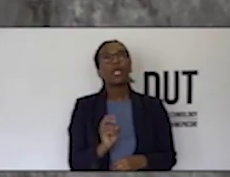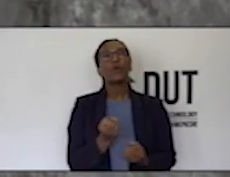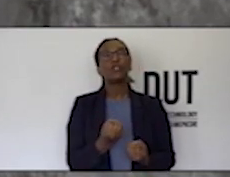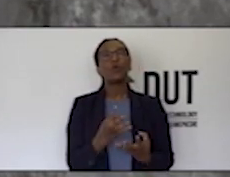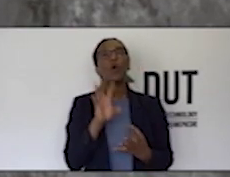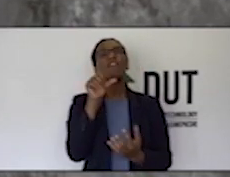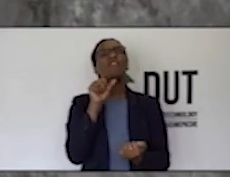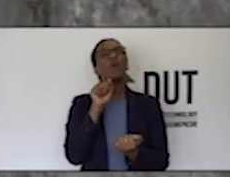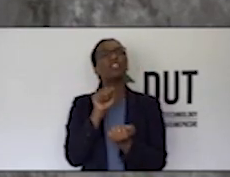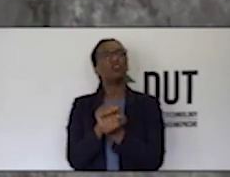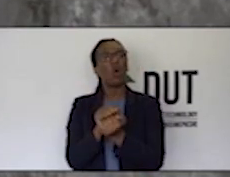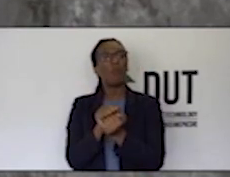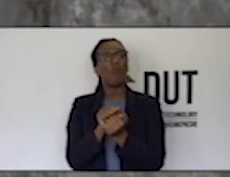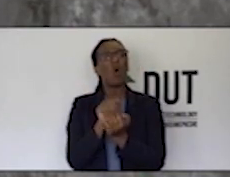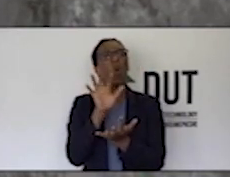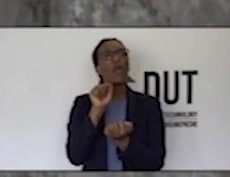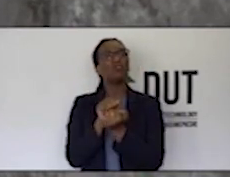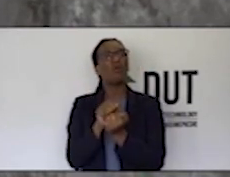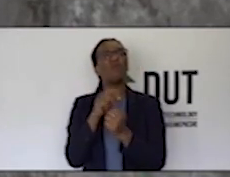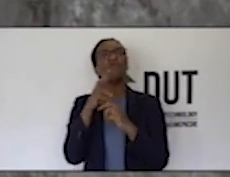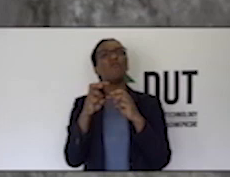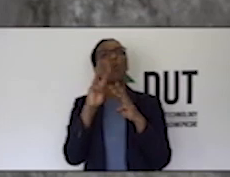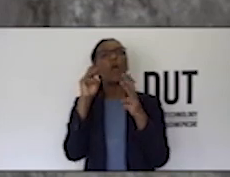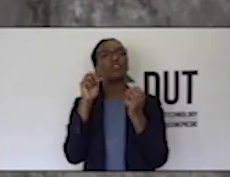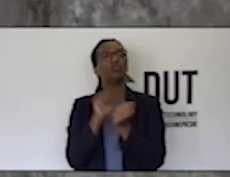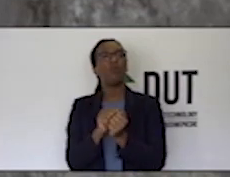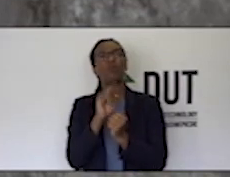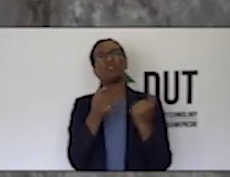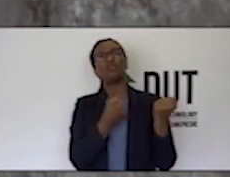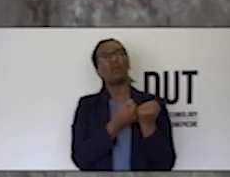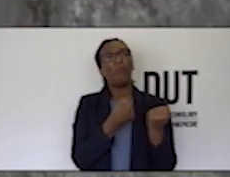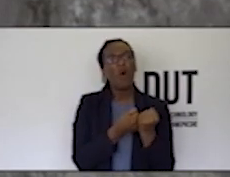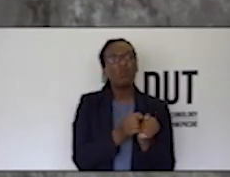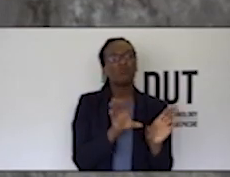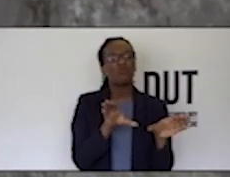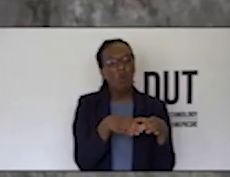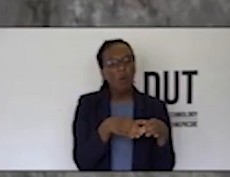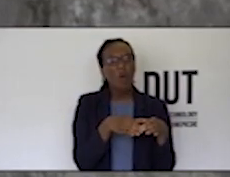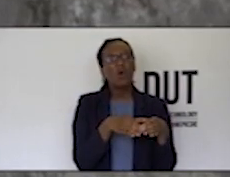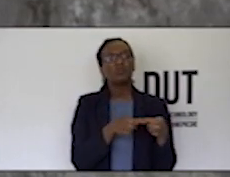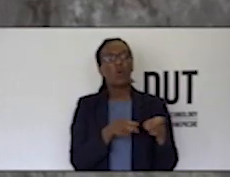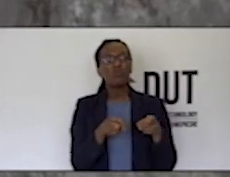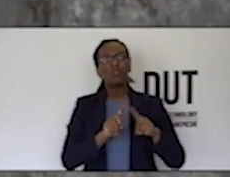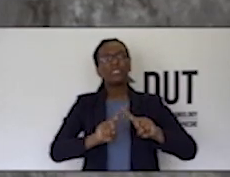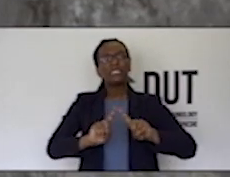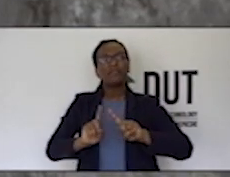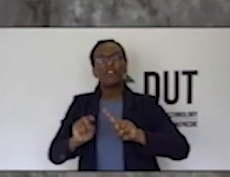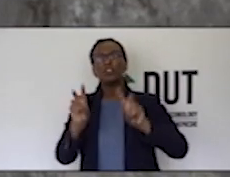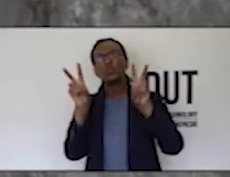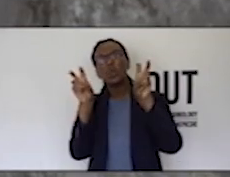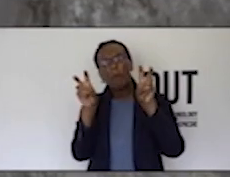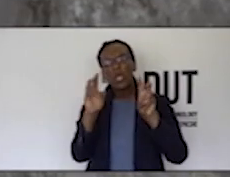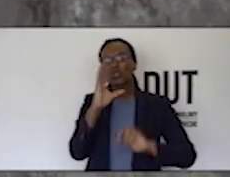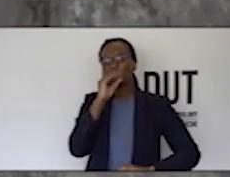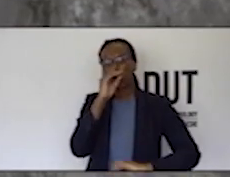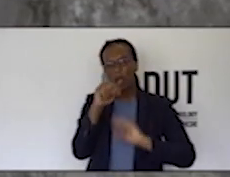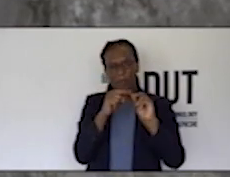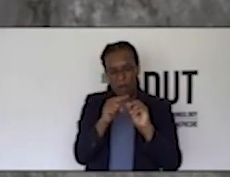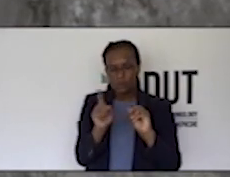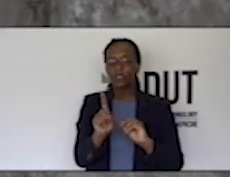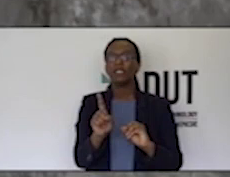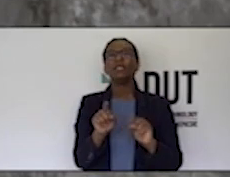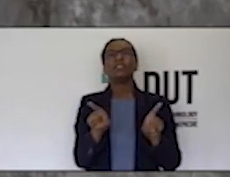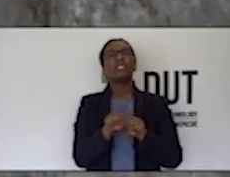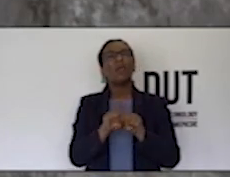with various topics, as well as we offer support groups to manage all different kinds of topics. For example, one of them